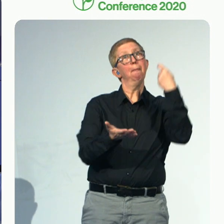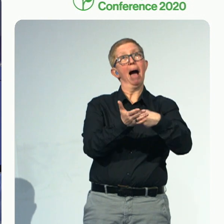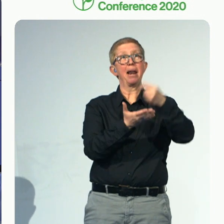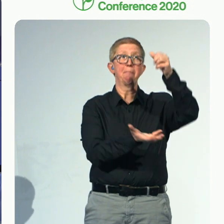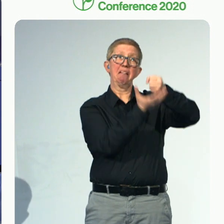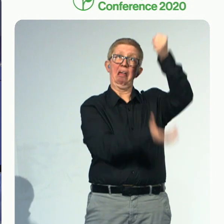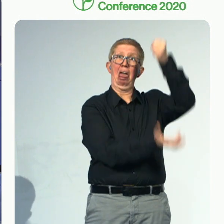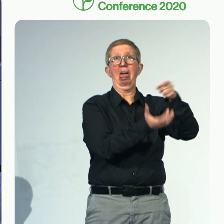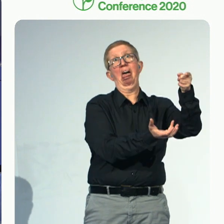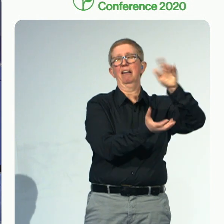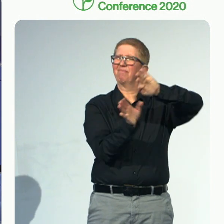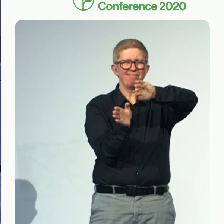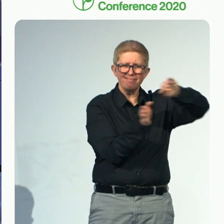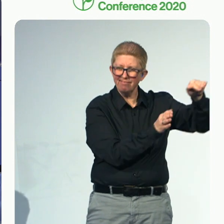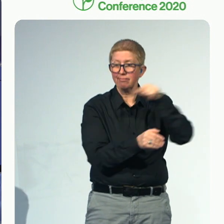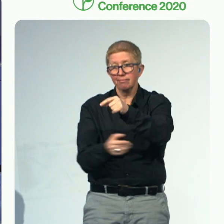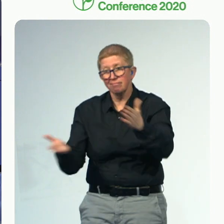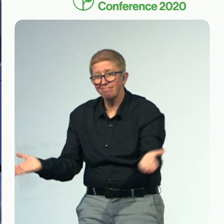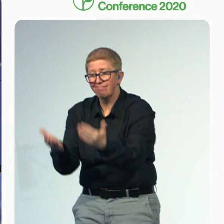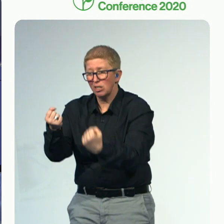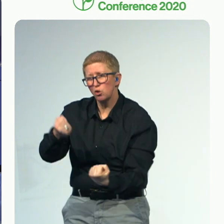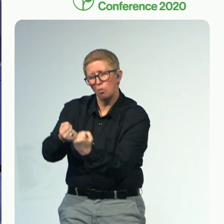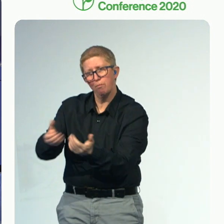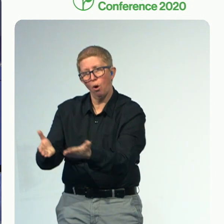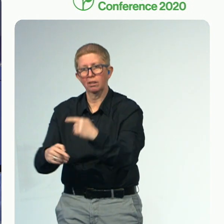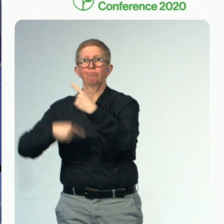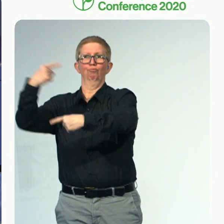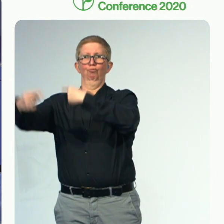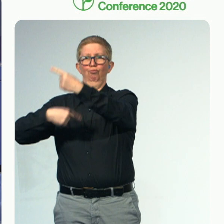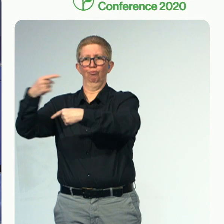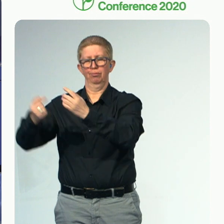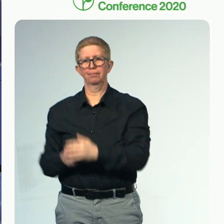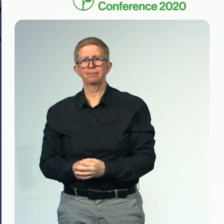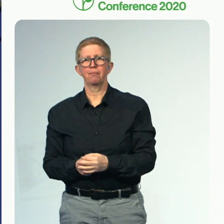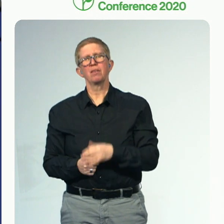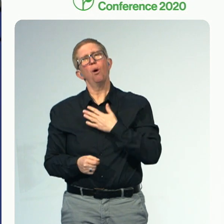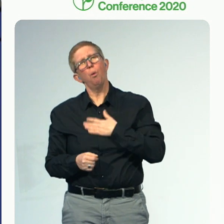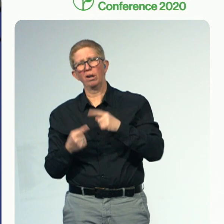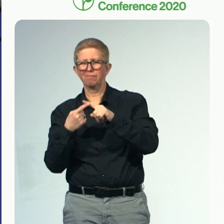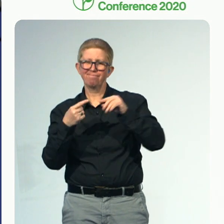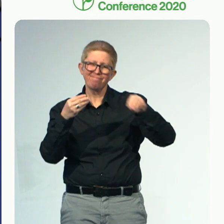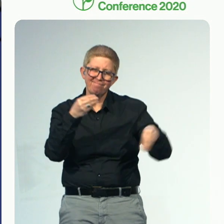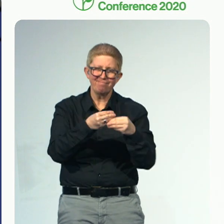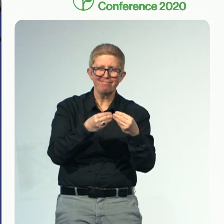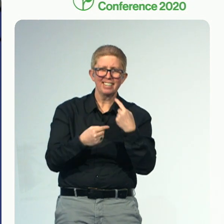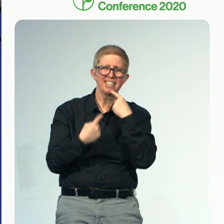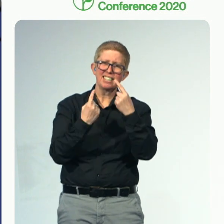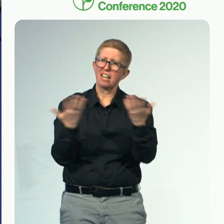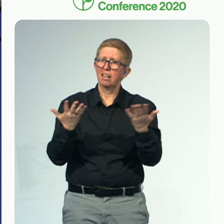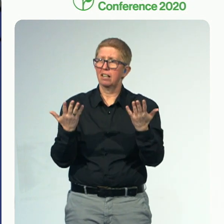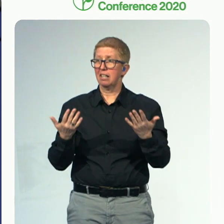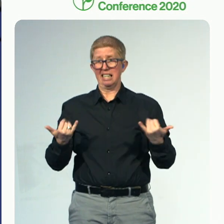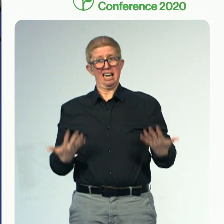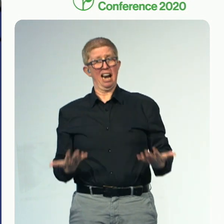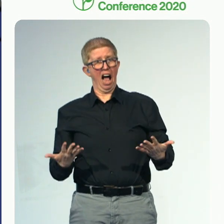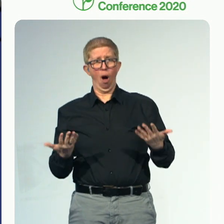Thank you, Michael. Just one more thing I'd like to add. And again, we need to be aware of where we are, what our culture is saying to us right now. And we've